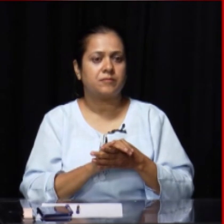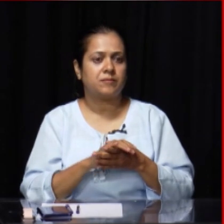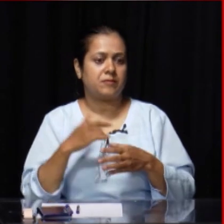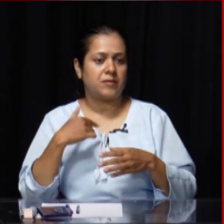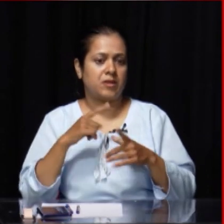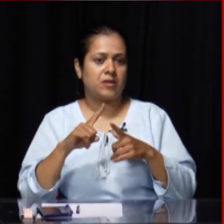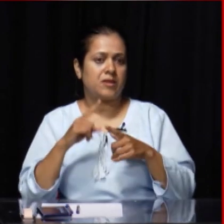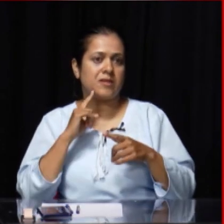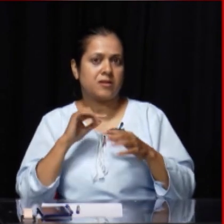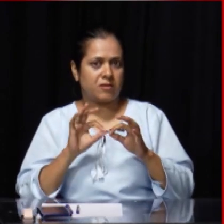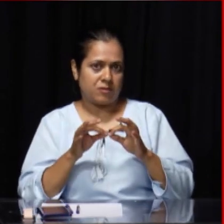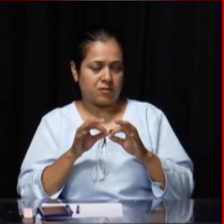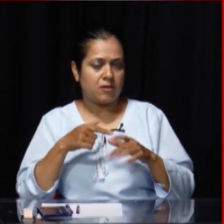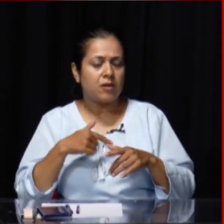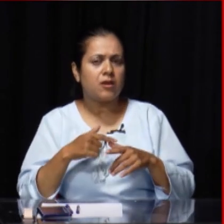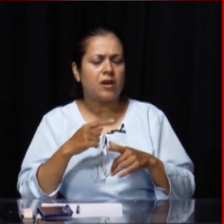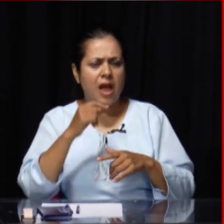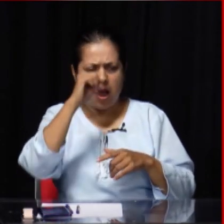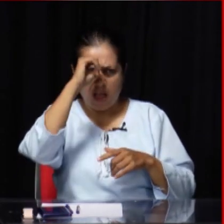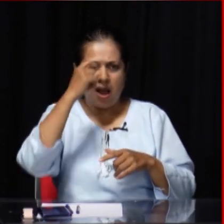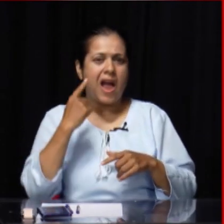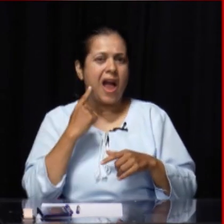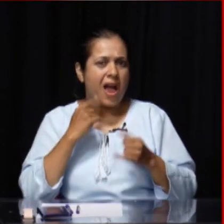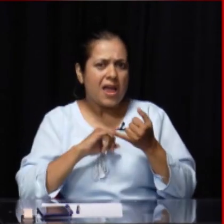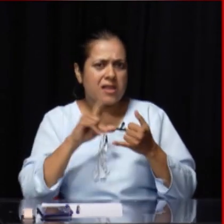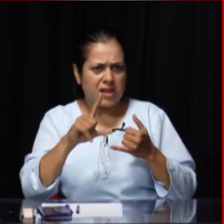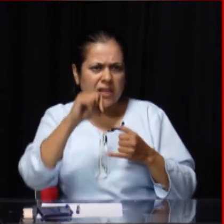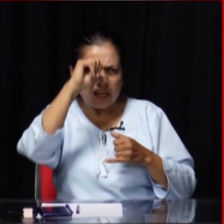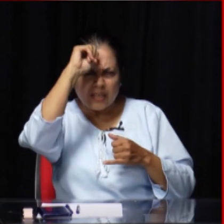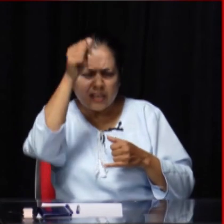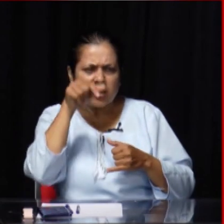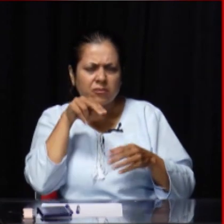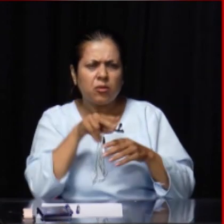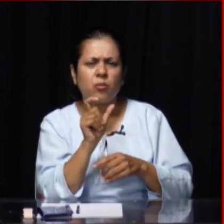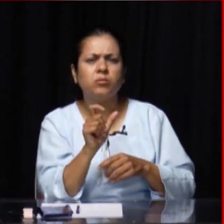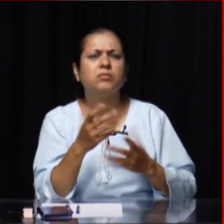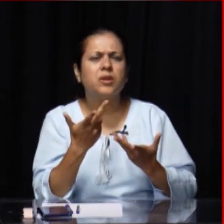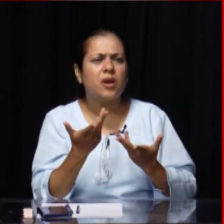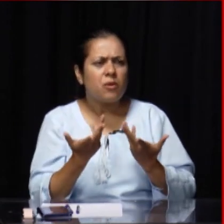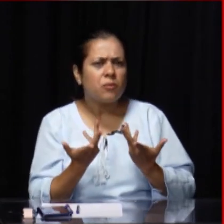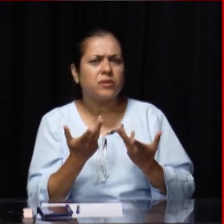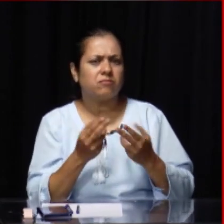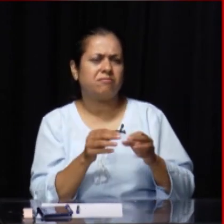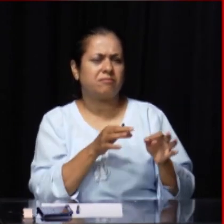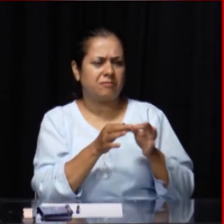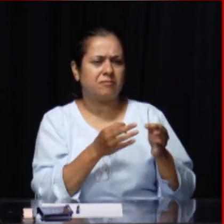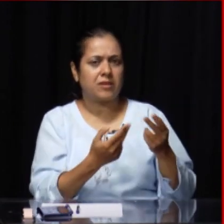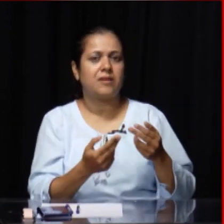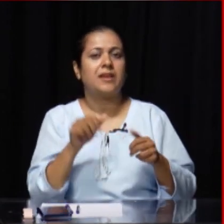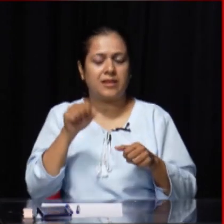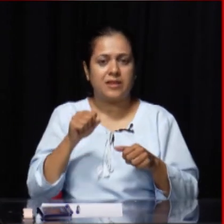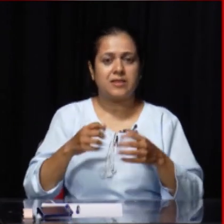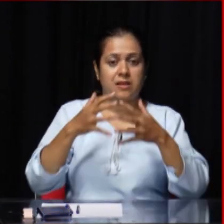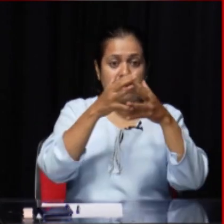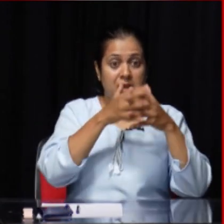Josephine is an interpreter of the Indian Sign Language. What is it? The Indian, the American, Europe. American Sign